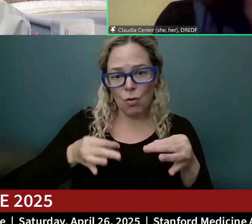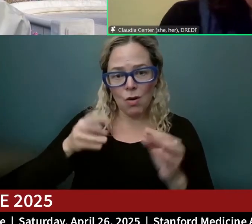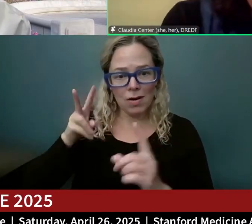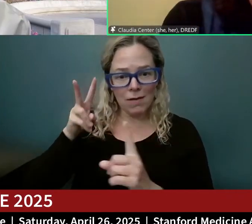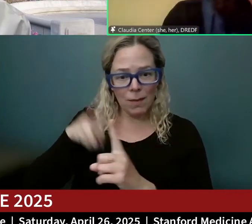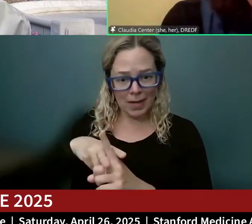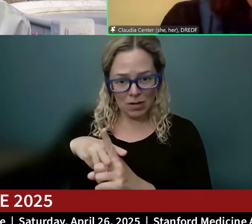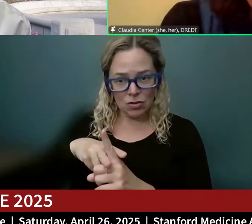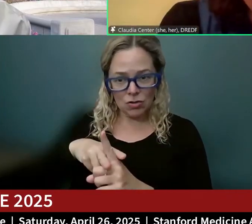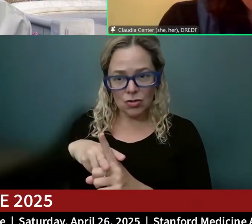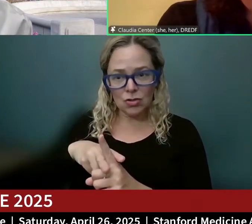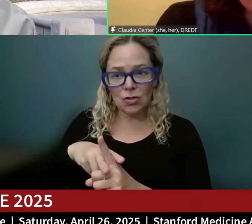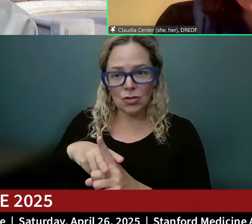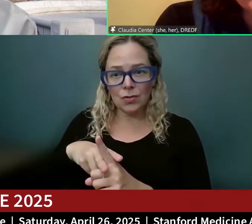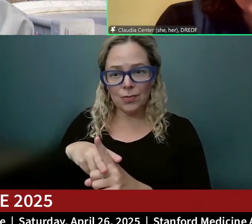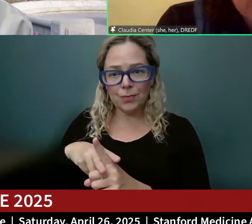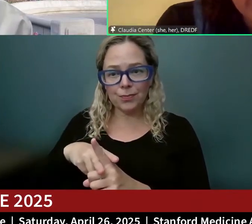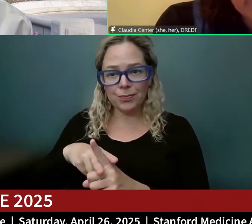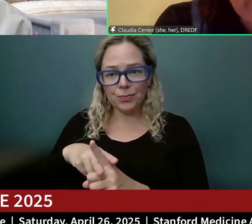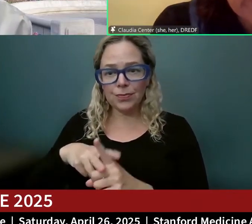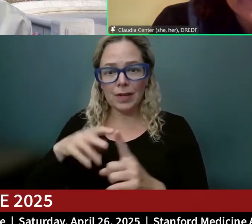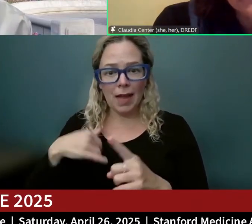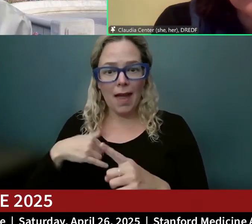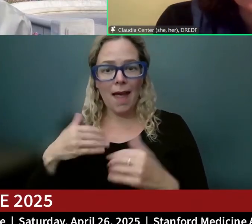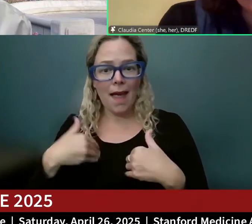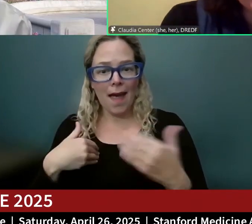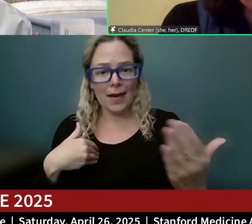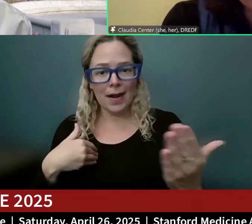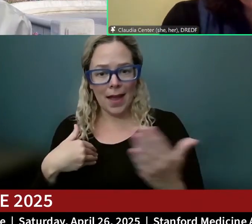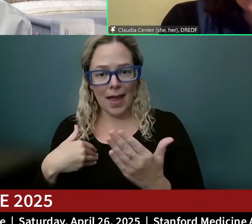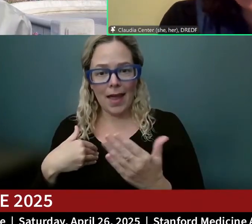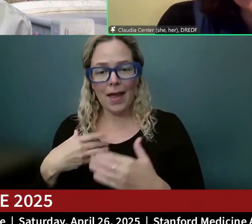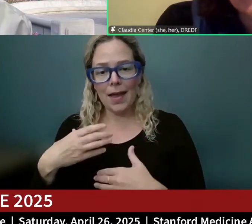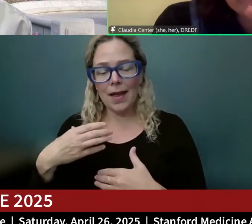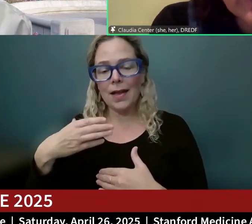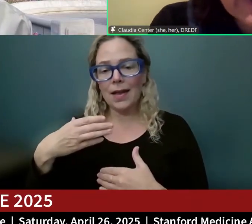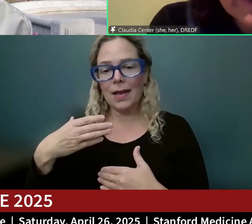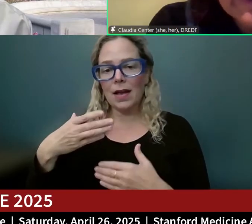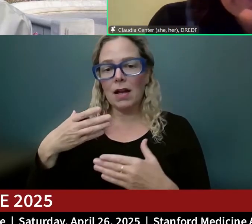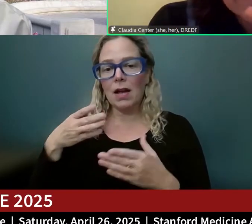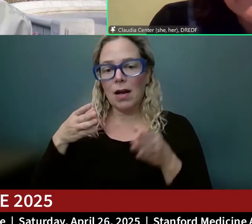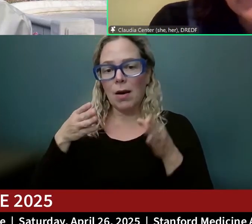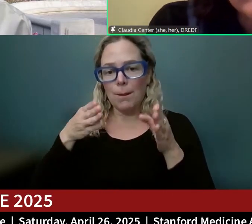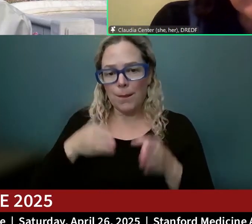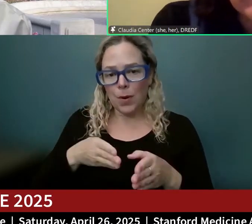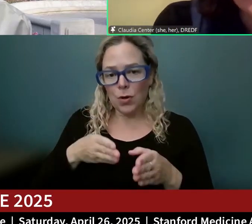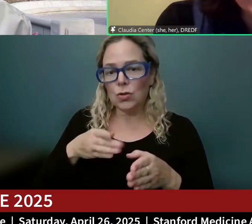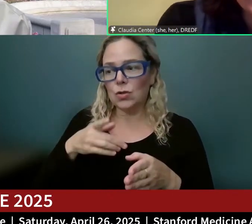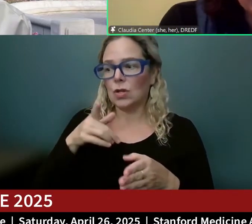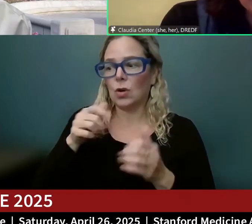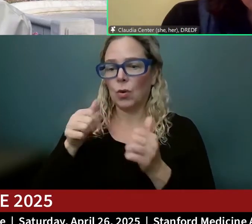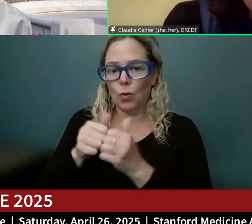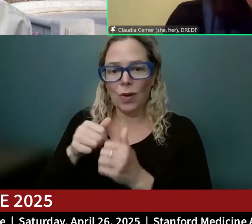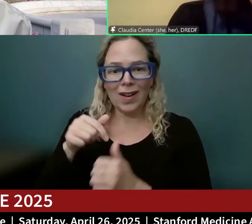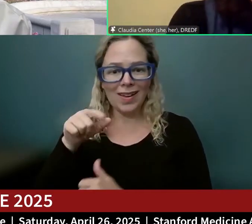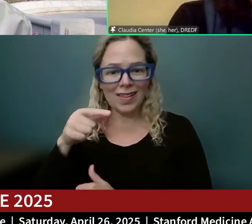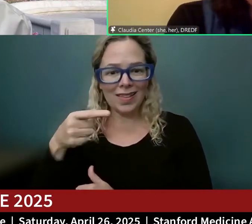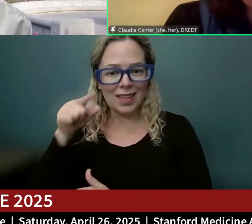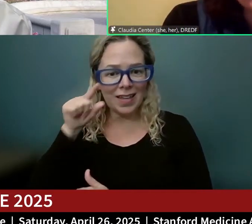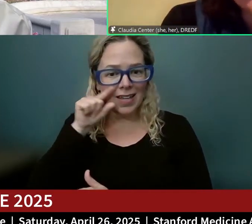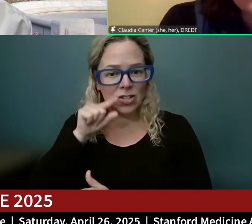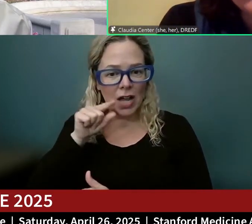that considered a claim brought by someone with gender dysphoria, a trans person with gender dysphoria. And that court found that